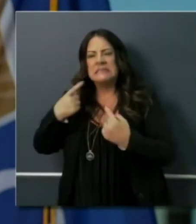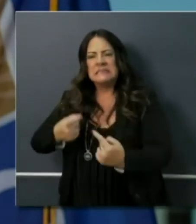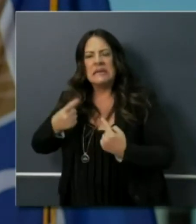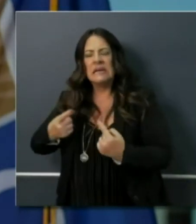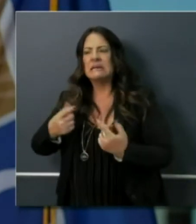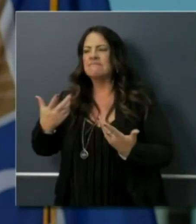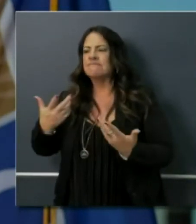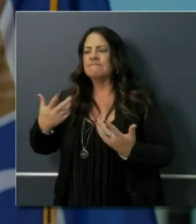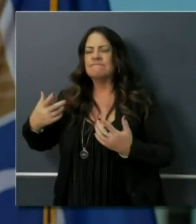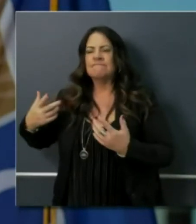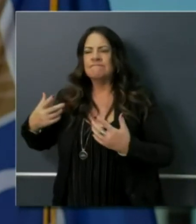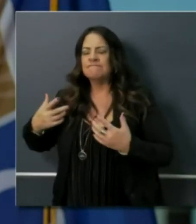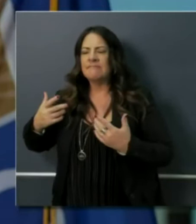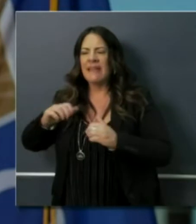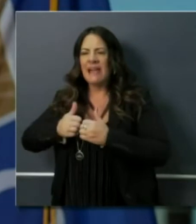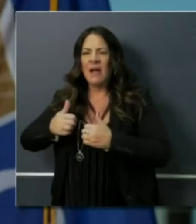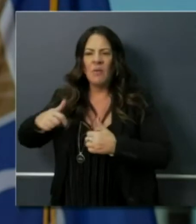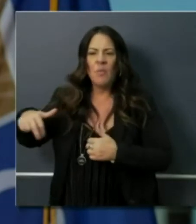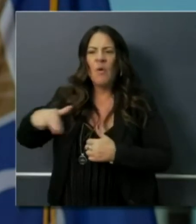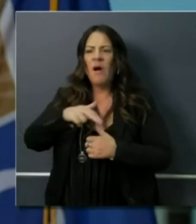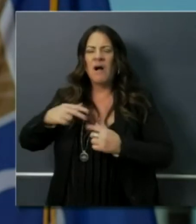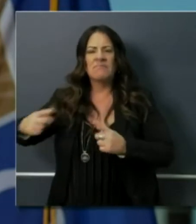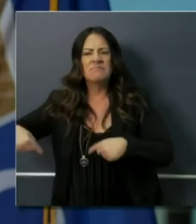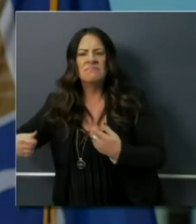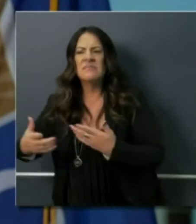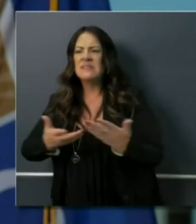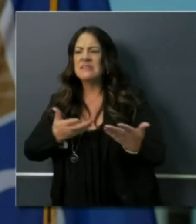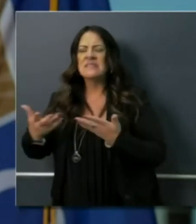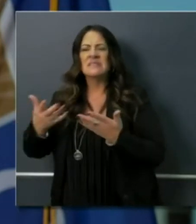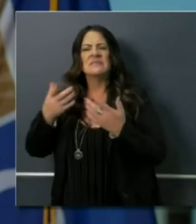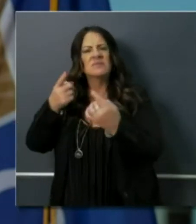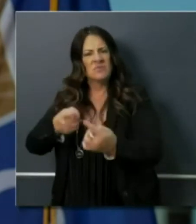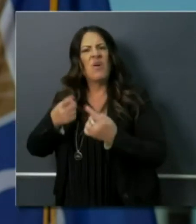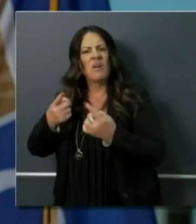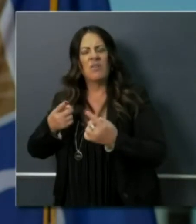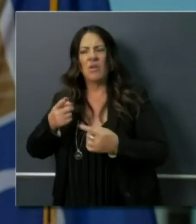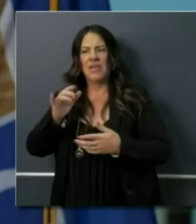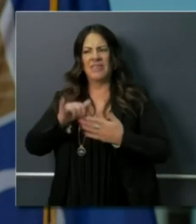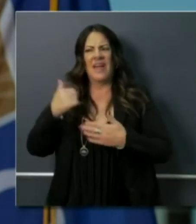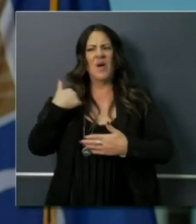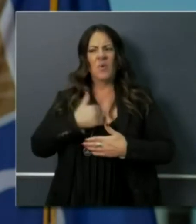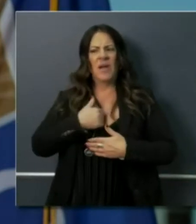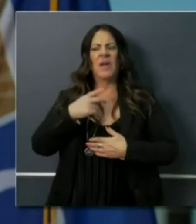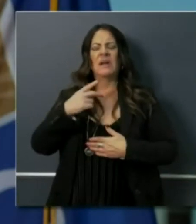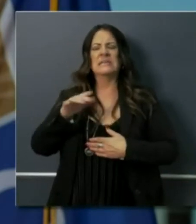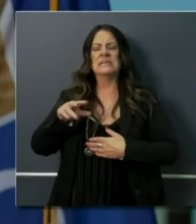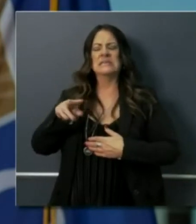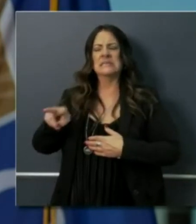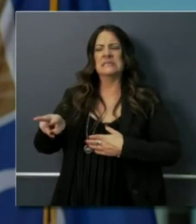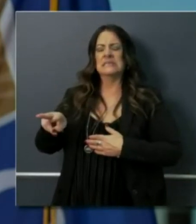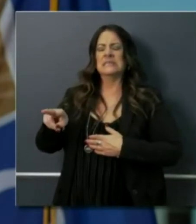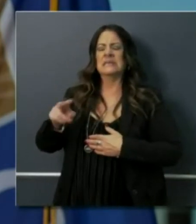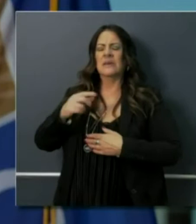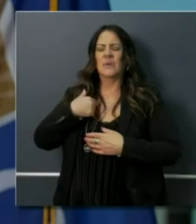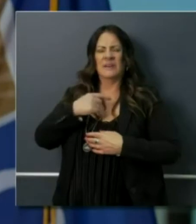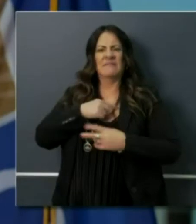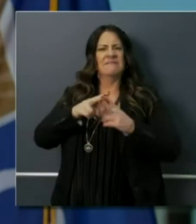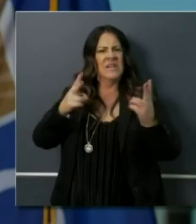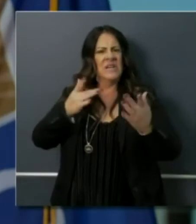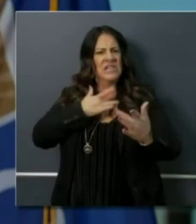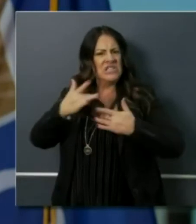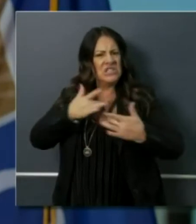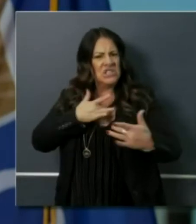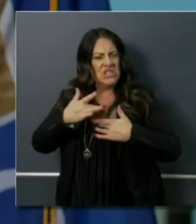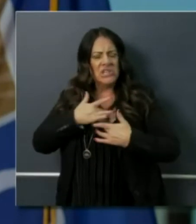simply unable to fend for themselves. This has been a real concern for us, and because of the incredible leadership